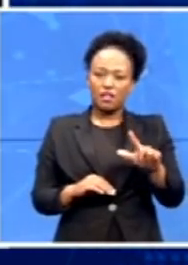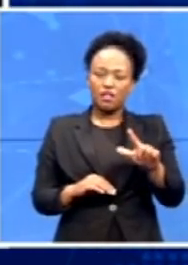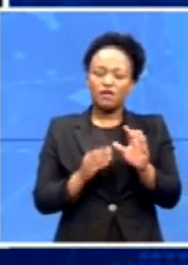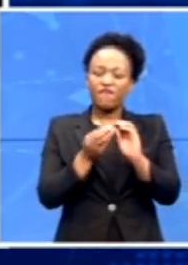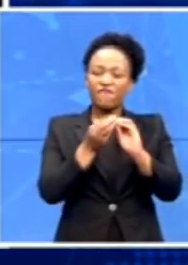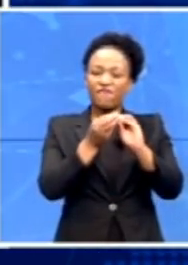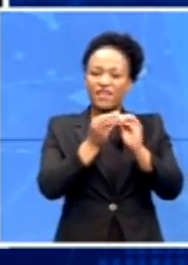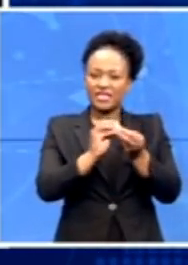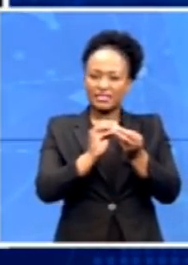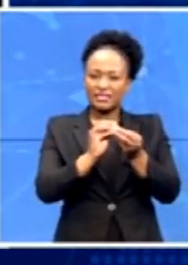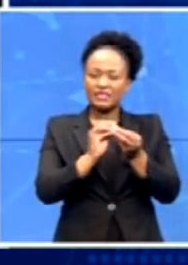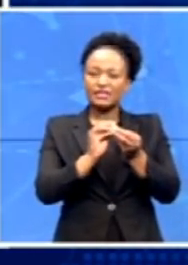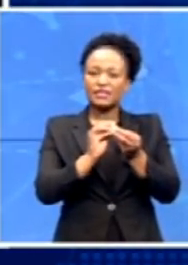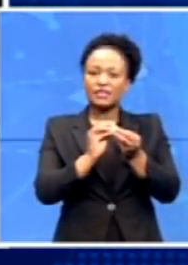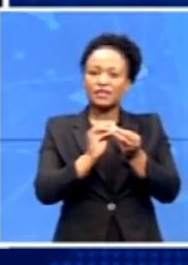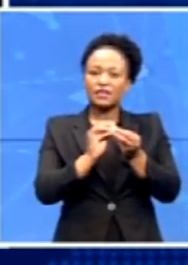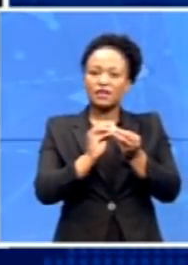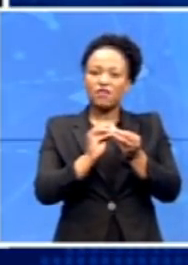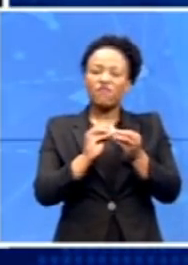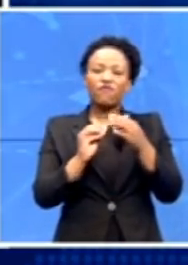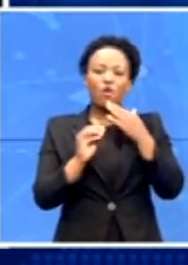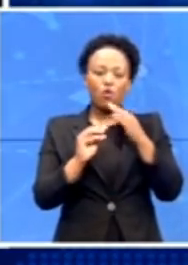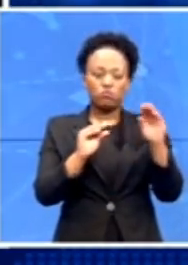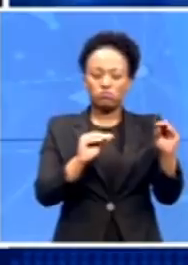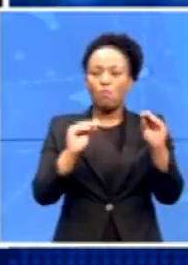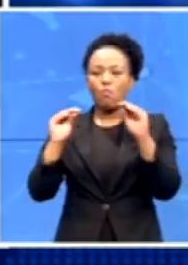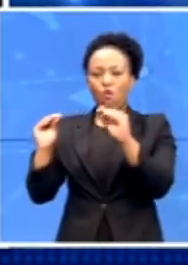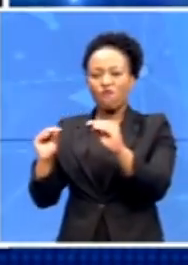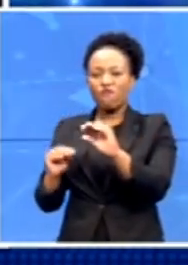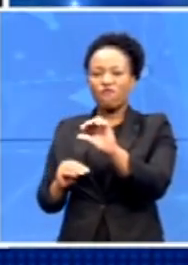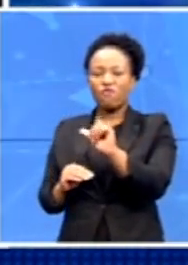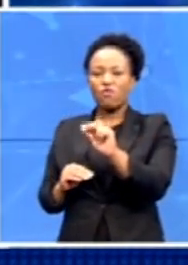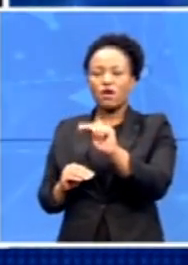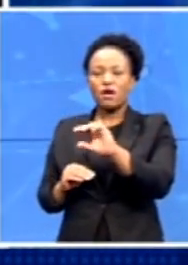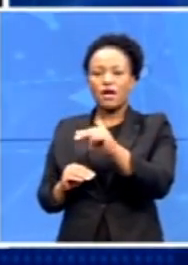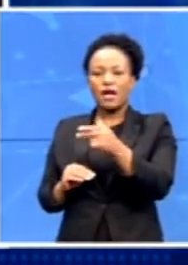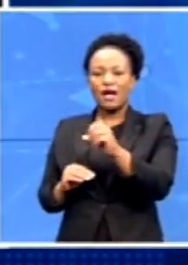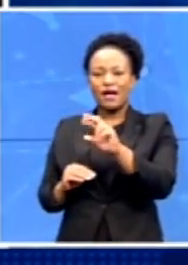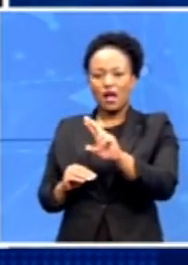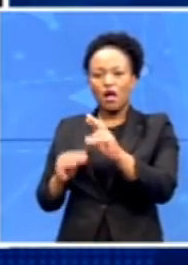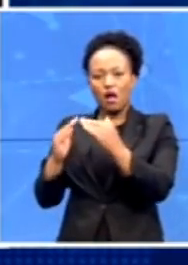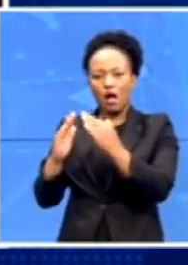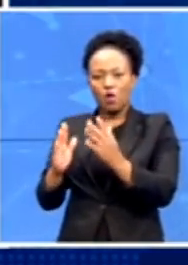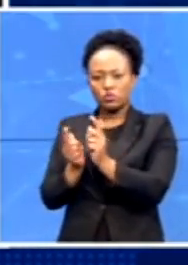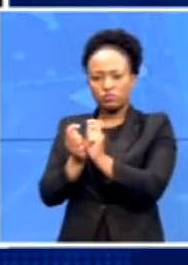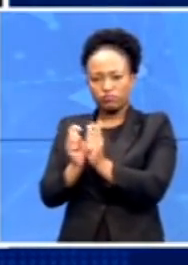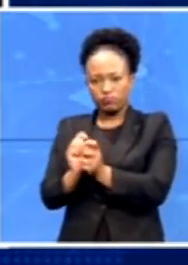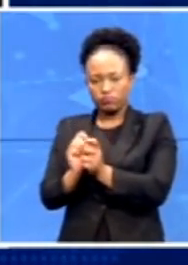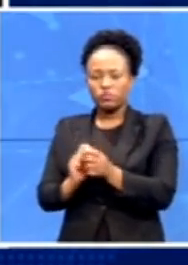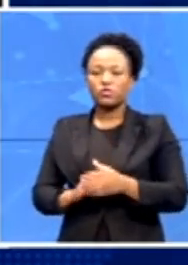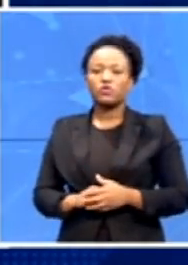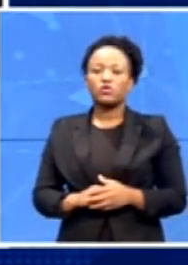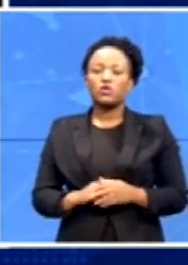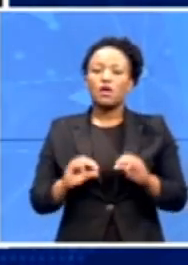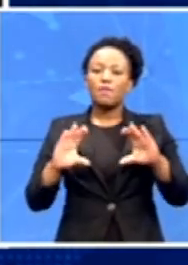Anchor House. Is that correct? Yes. Yes, Counsel. Then subparagraph 5.4.2,